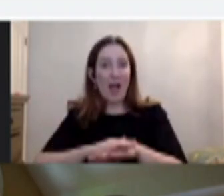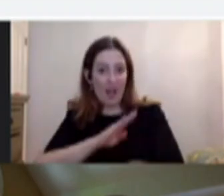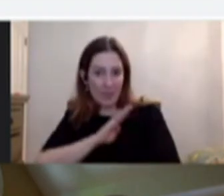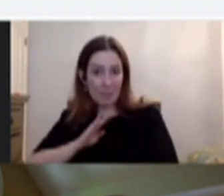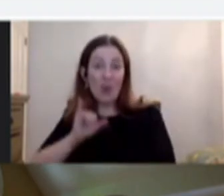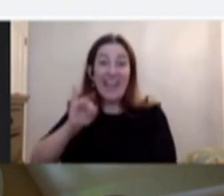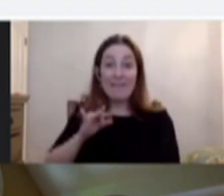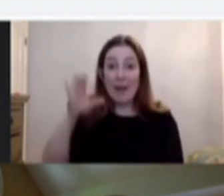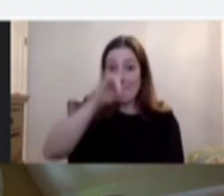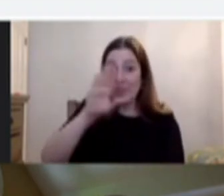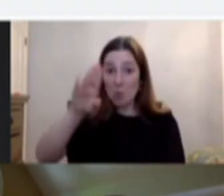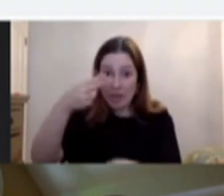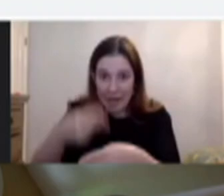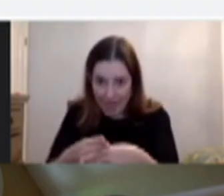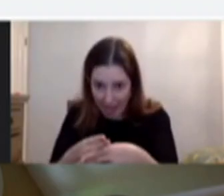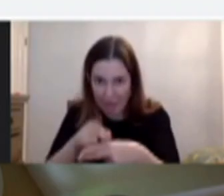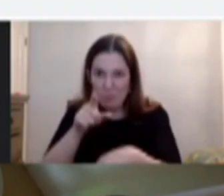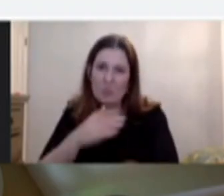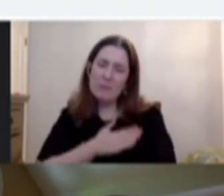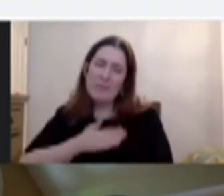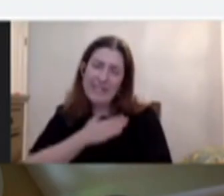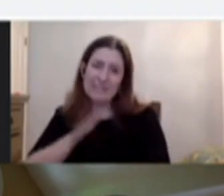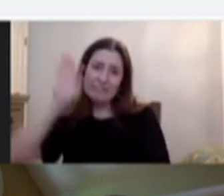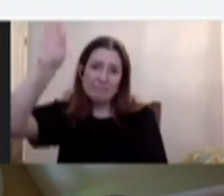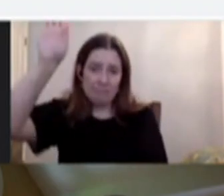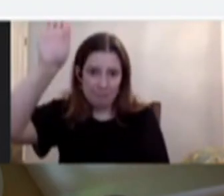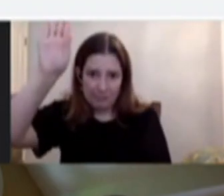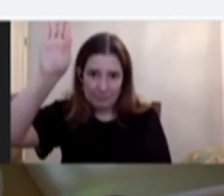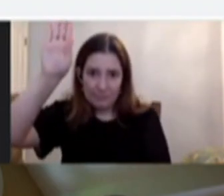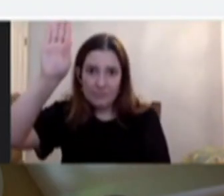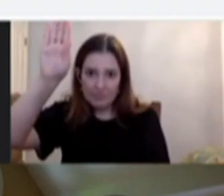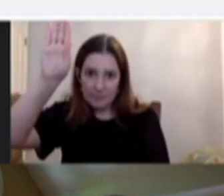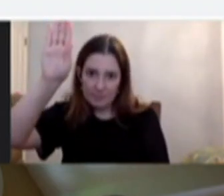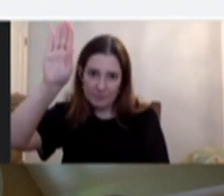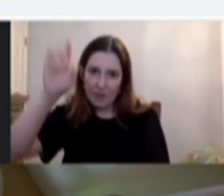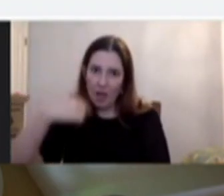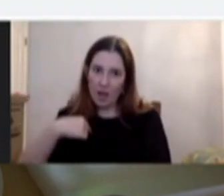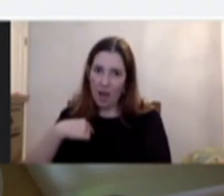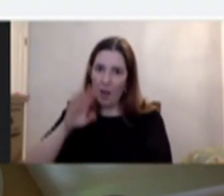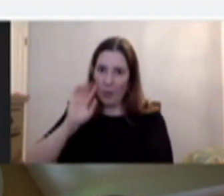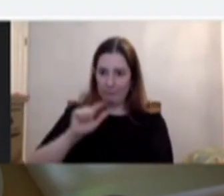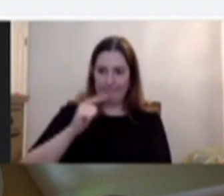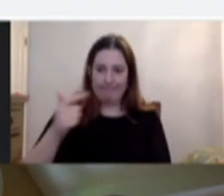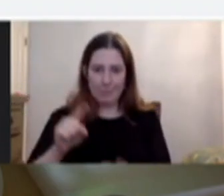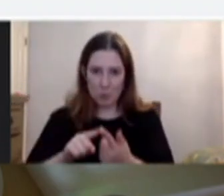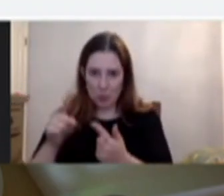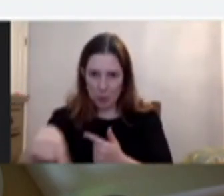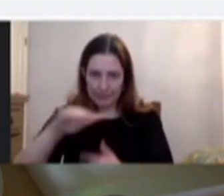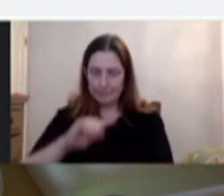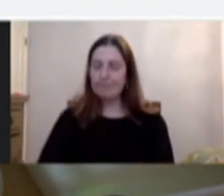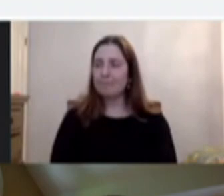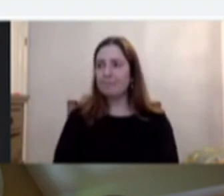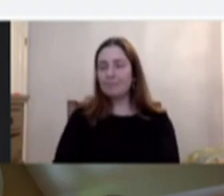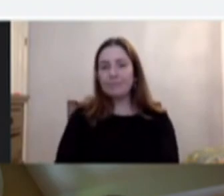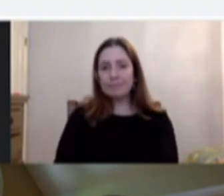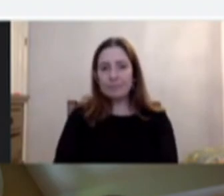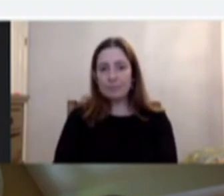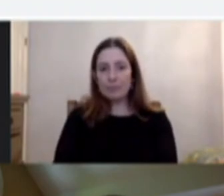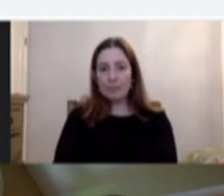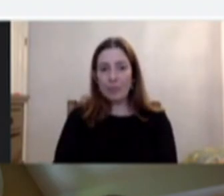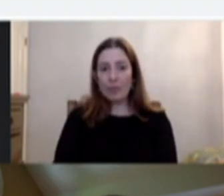miss anybody, please feel free to speak up and introduce